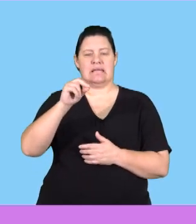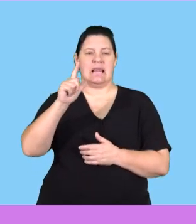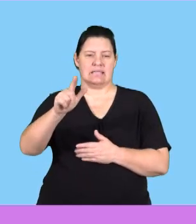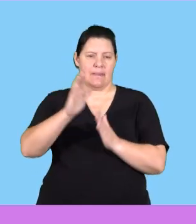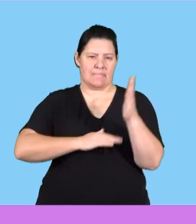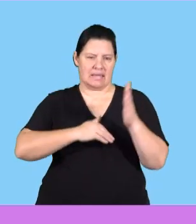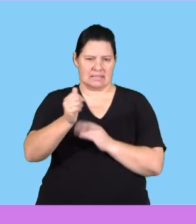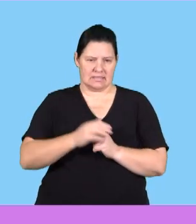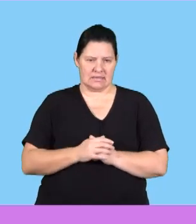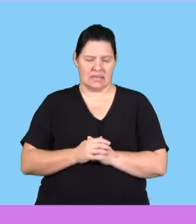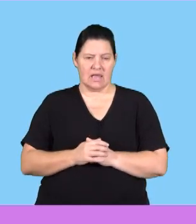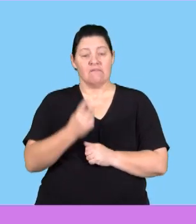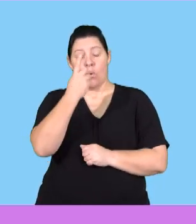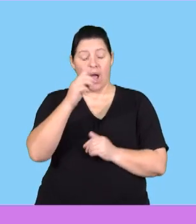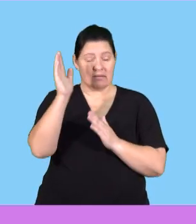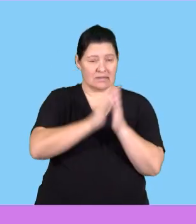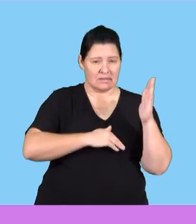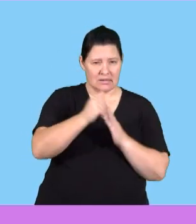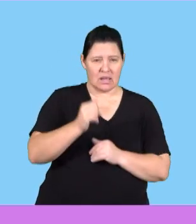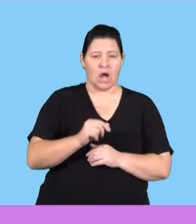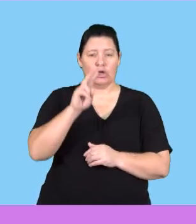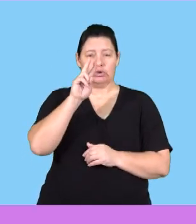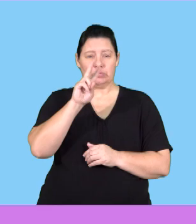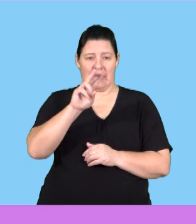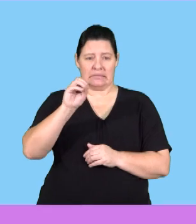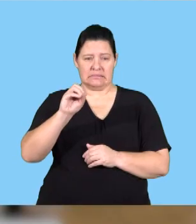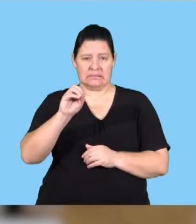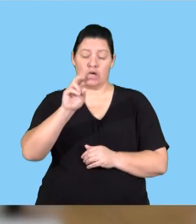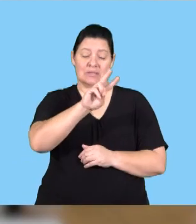paint if 1 layer requires 28 liters?